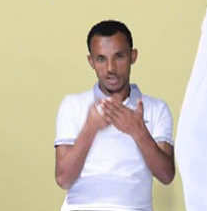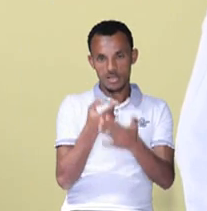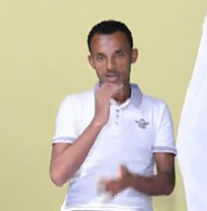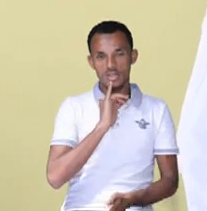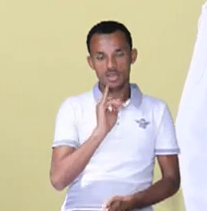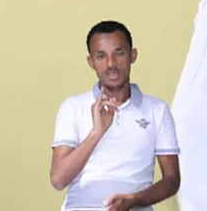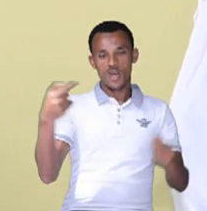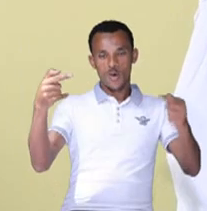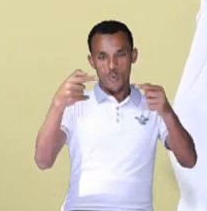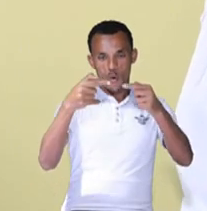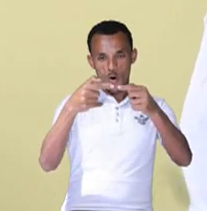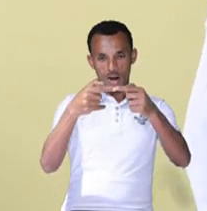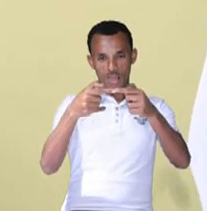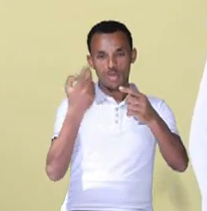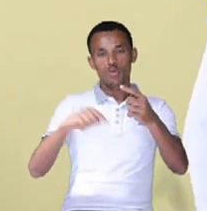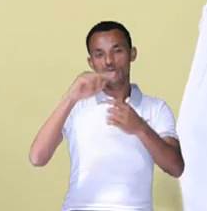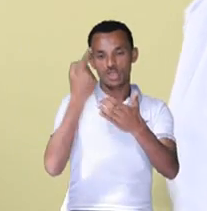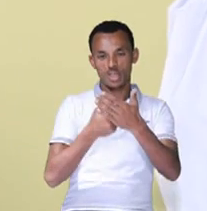is congruent to this one.